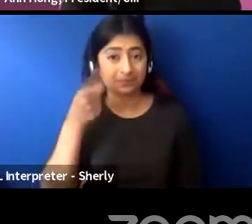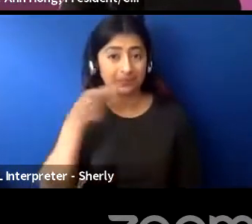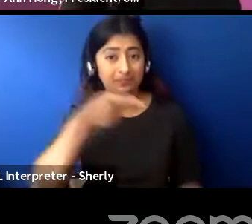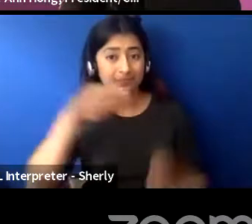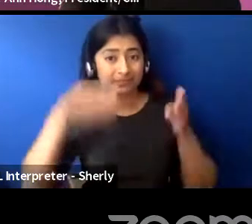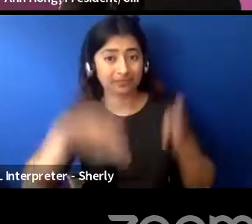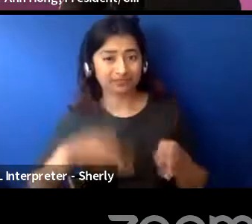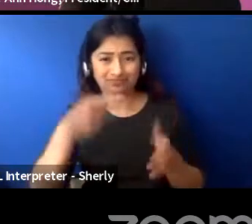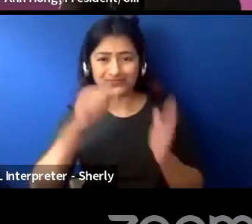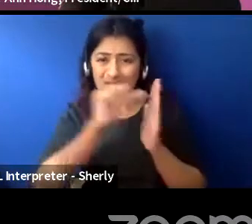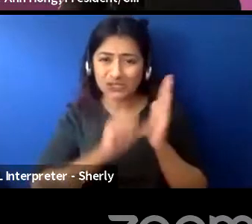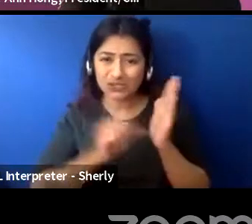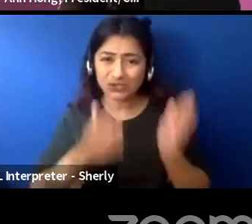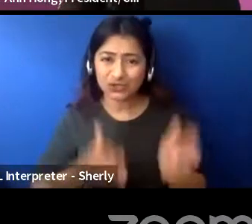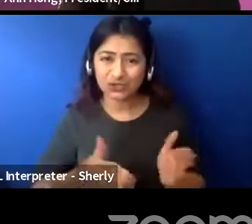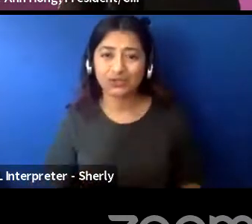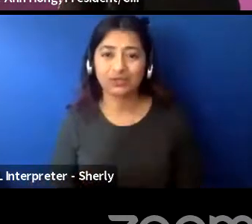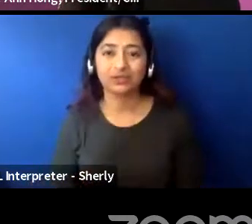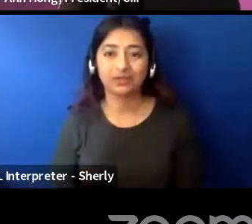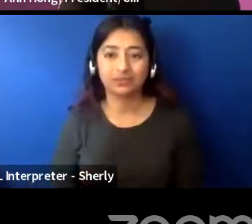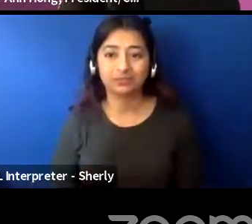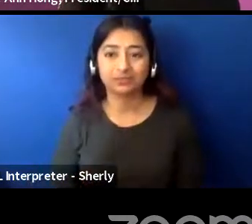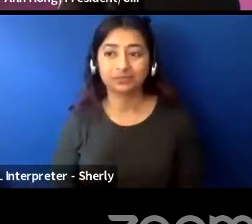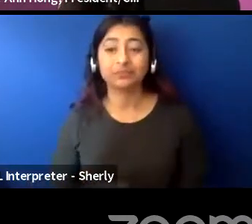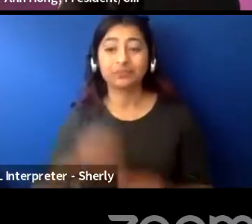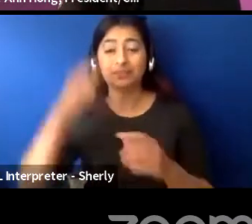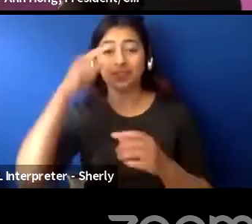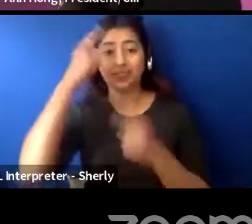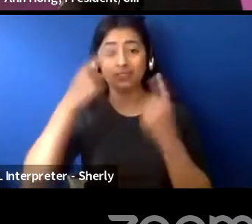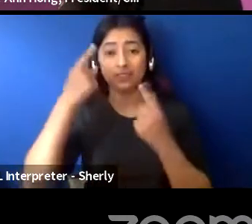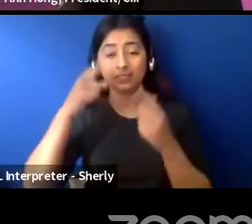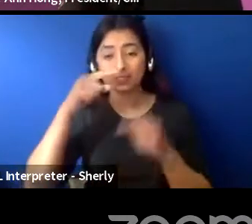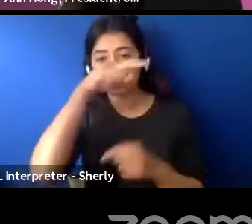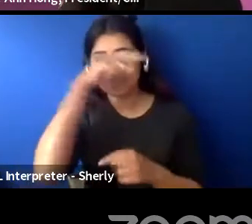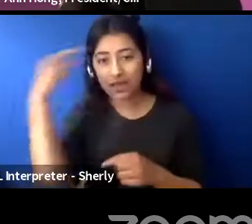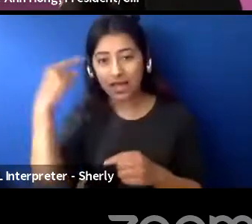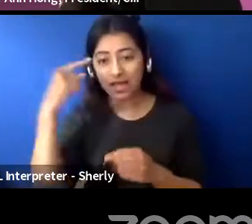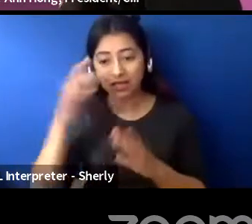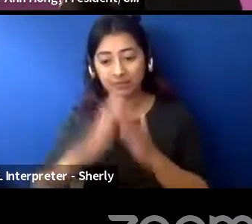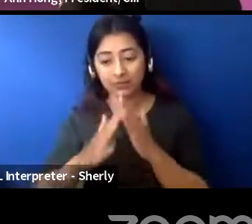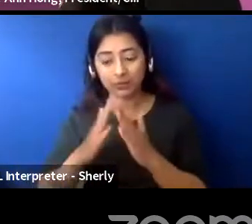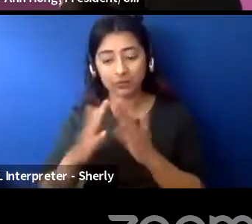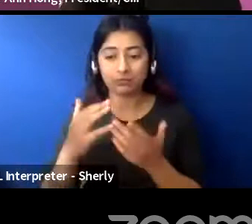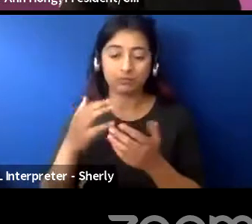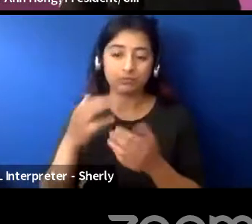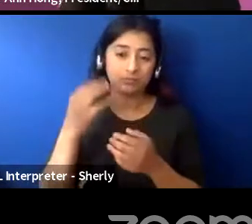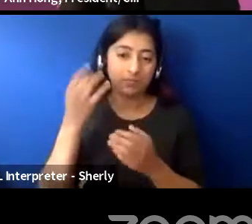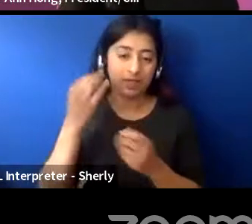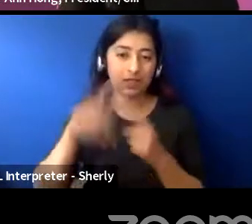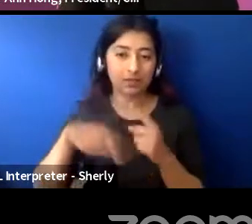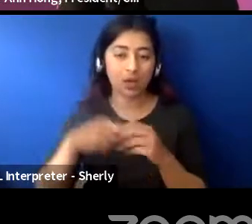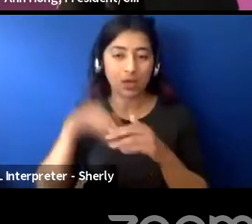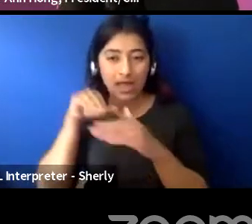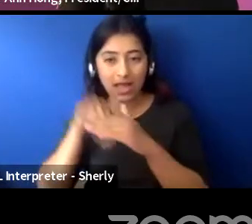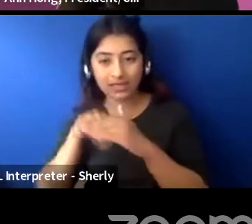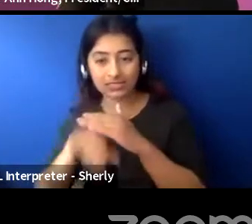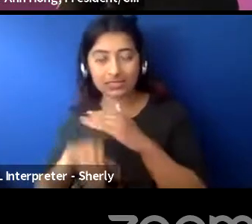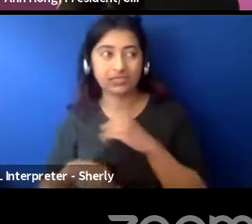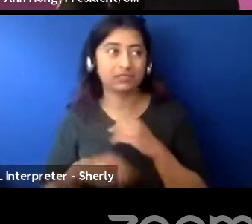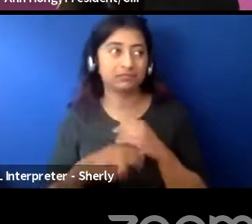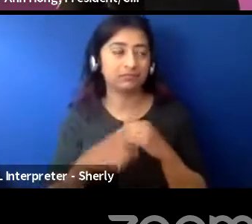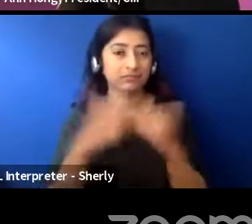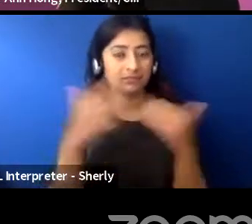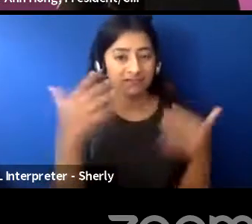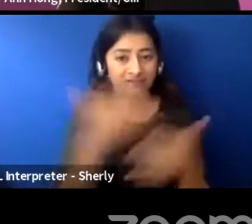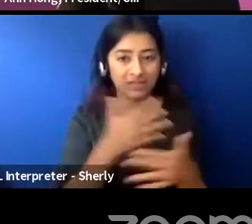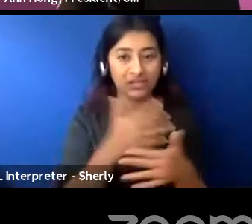a surgeon. And so when I think about the Black community, I think about so many things, from access to fair